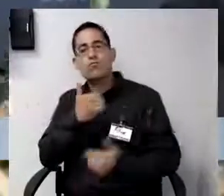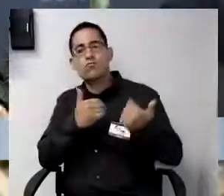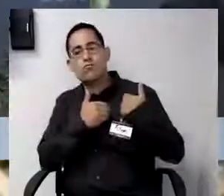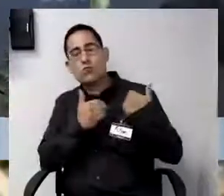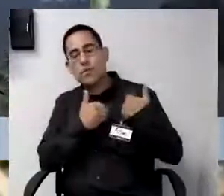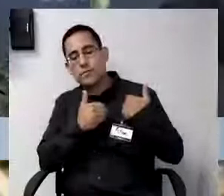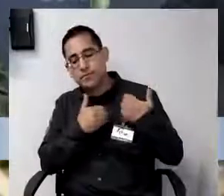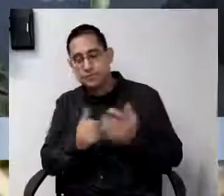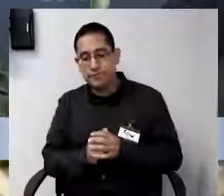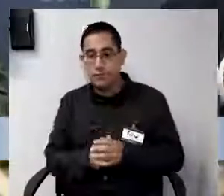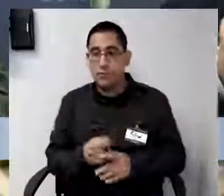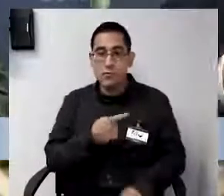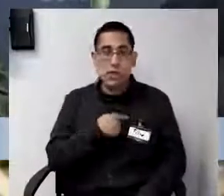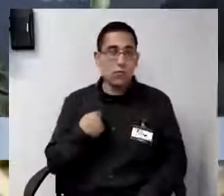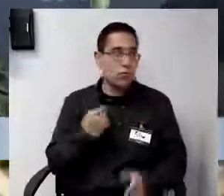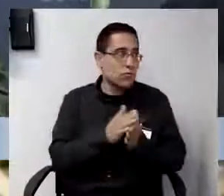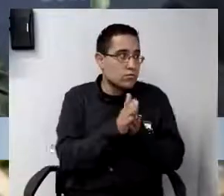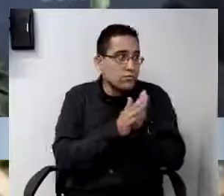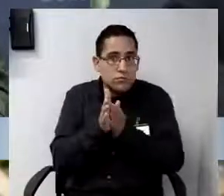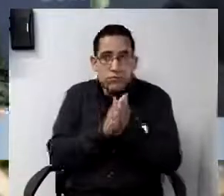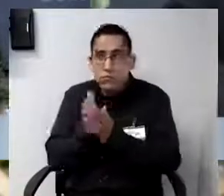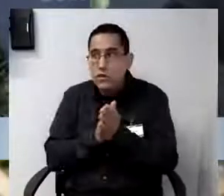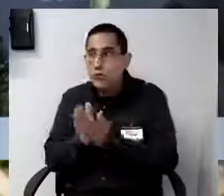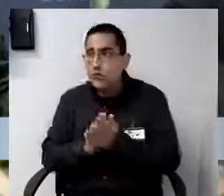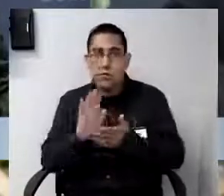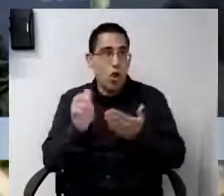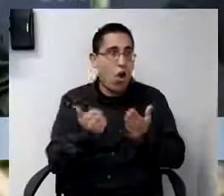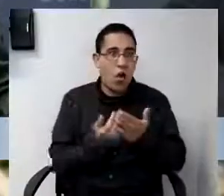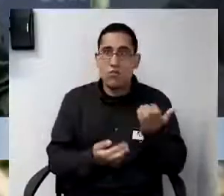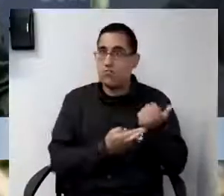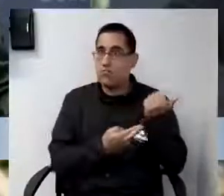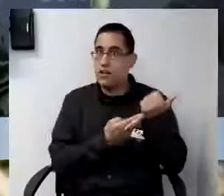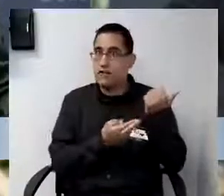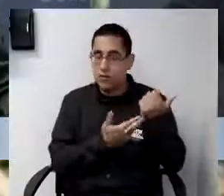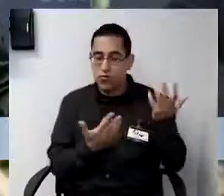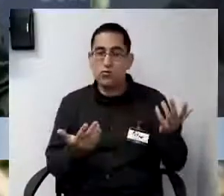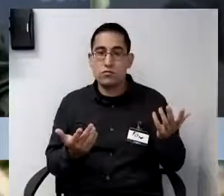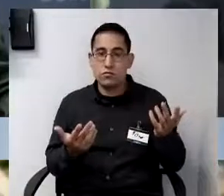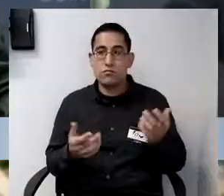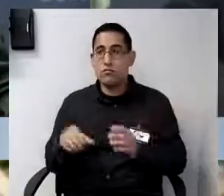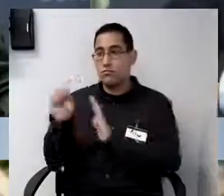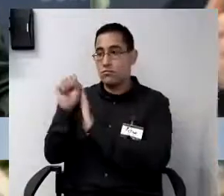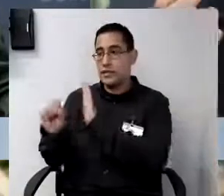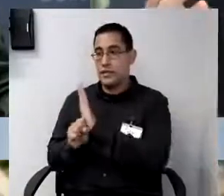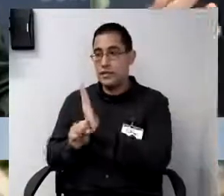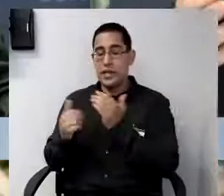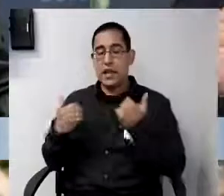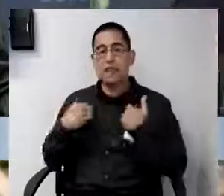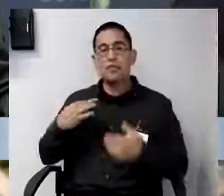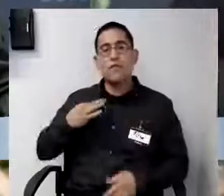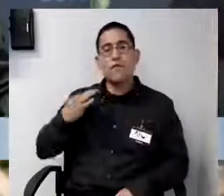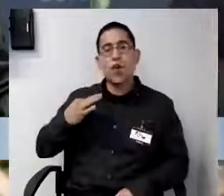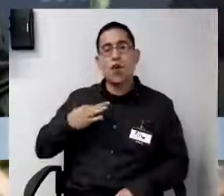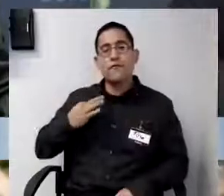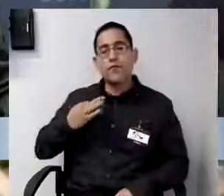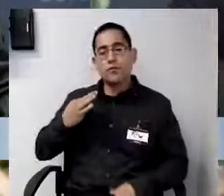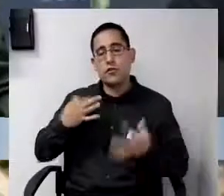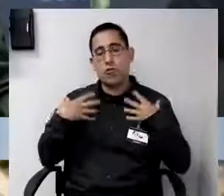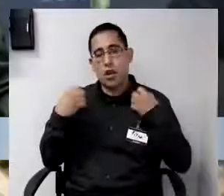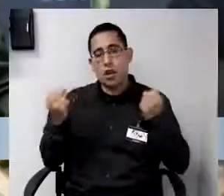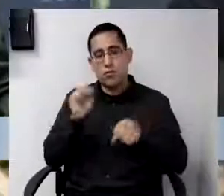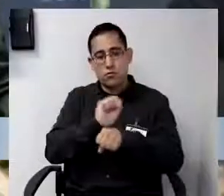avenues. The state does have a voluntary health workforce